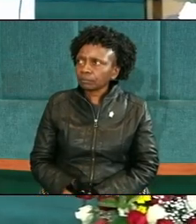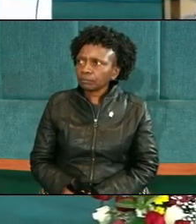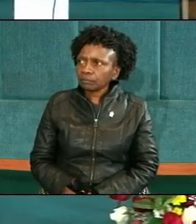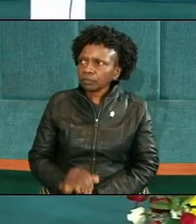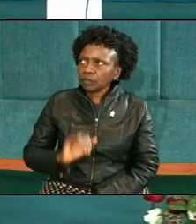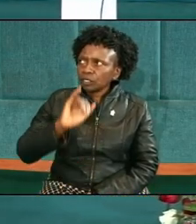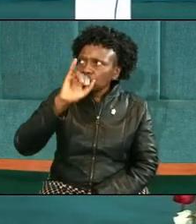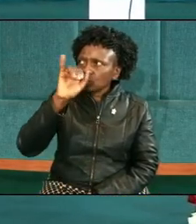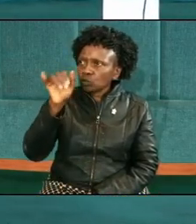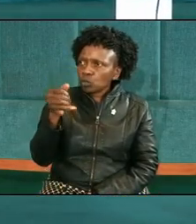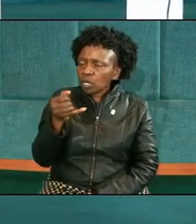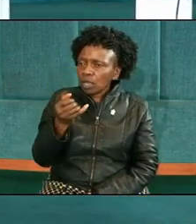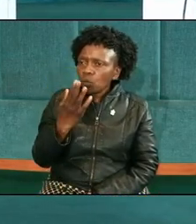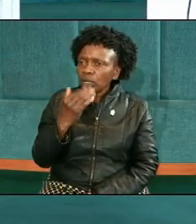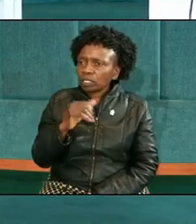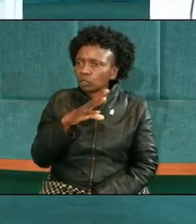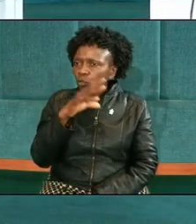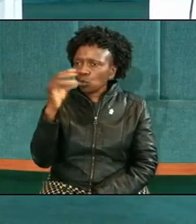Jonah didn't want to go.